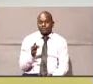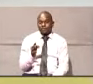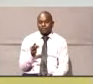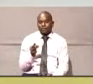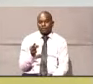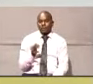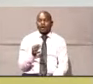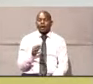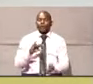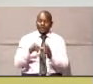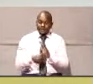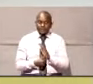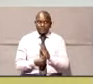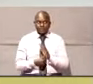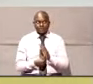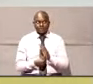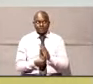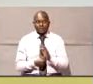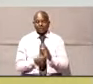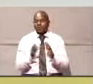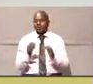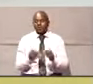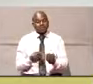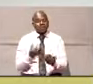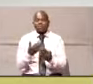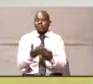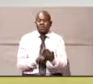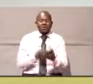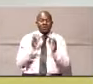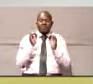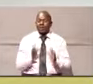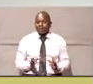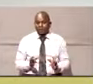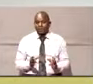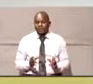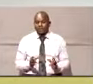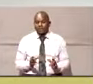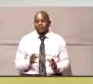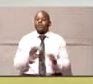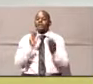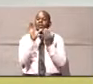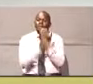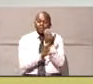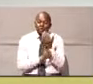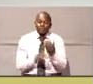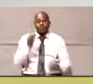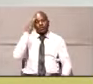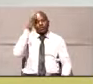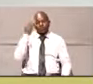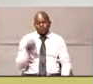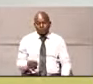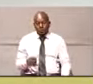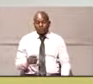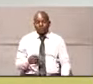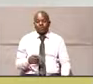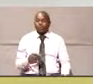handle cases and they are not reported about, then the country will not know the magnitude